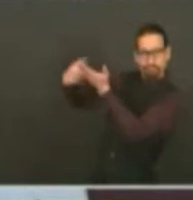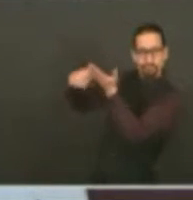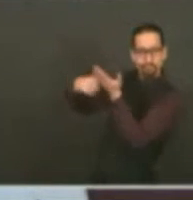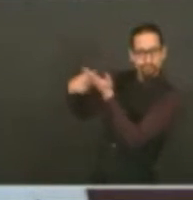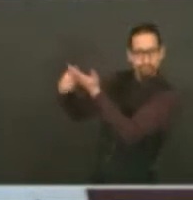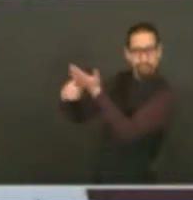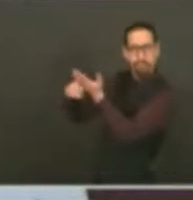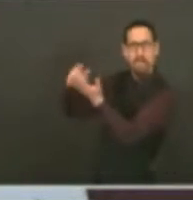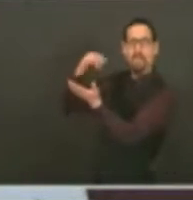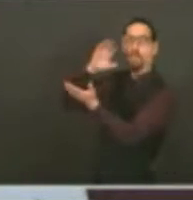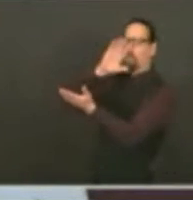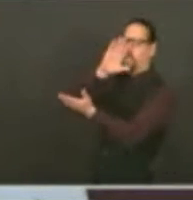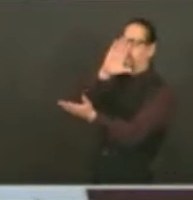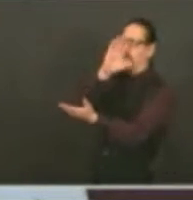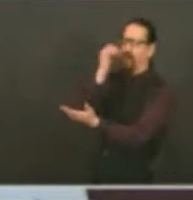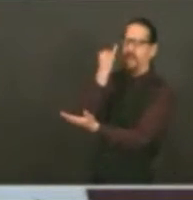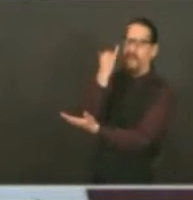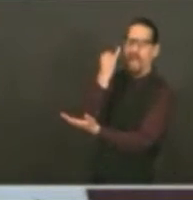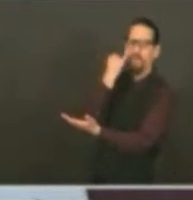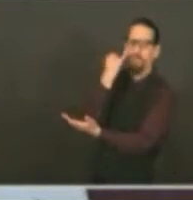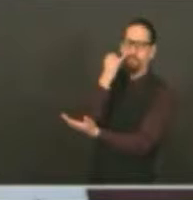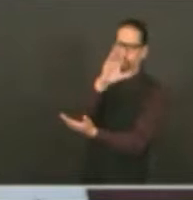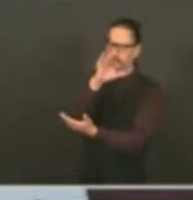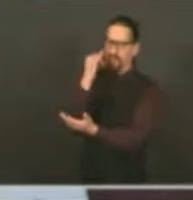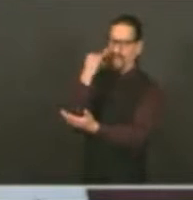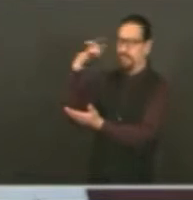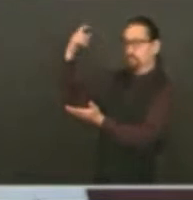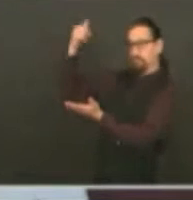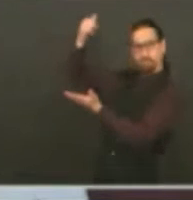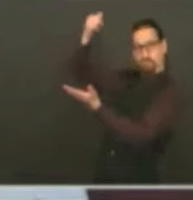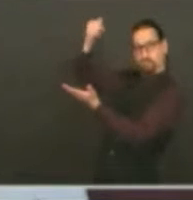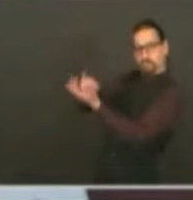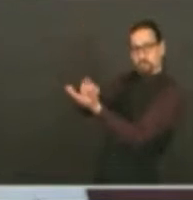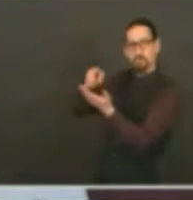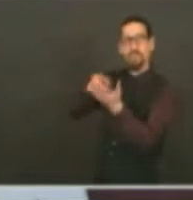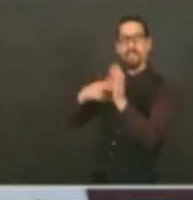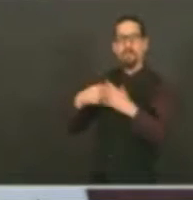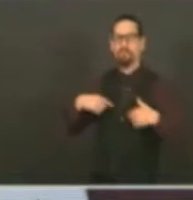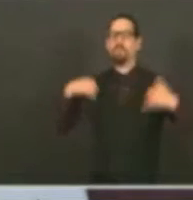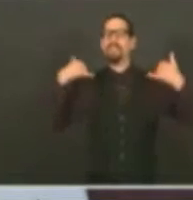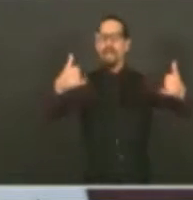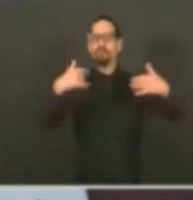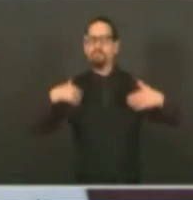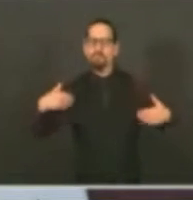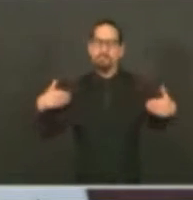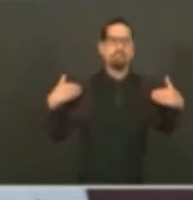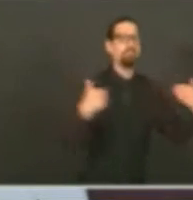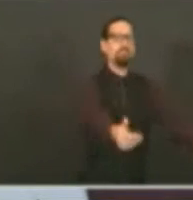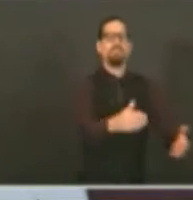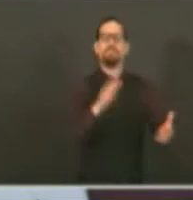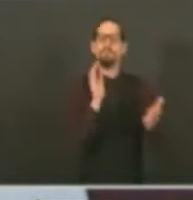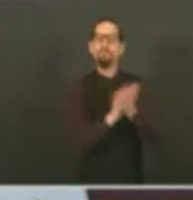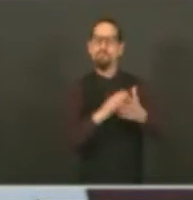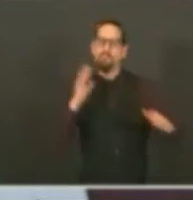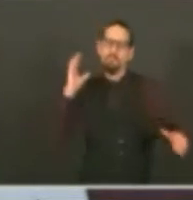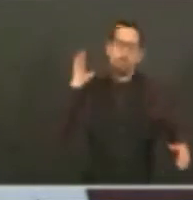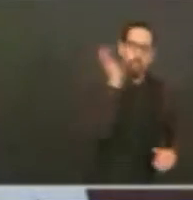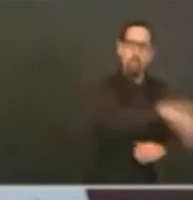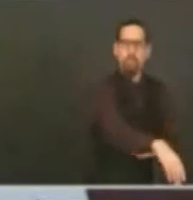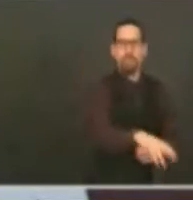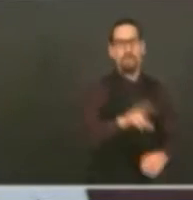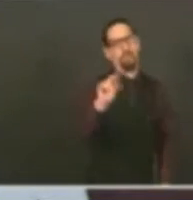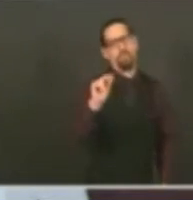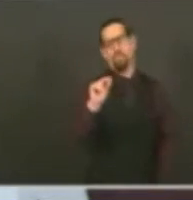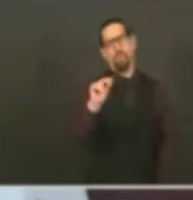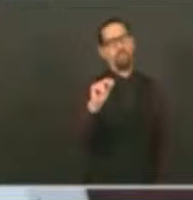right away. There's going to be a secondary process called the ACIP, the Advisory Committee on Immunization Practices,